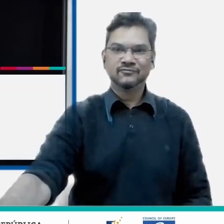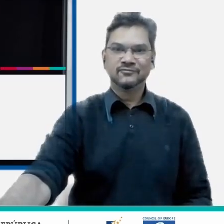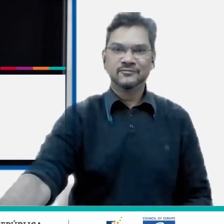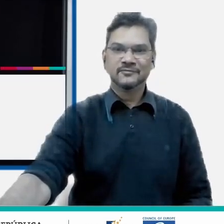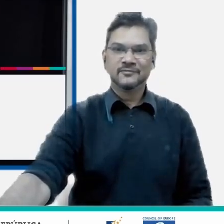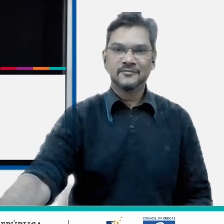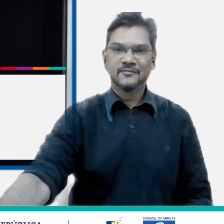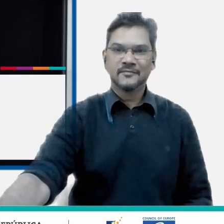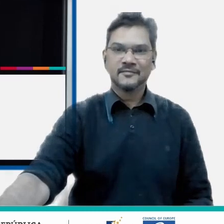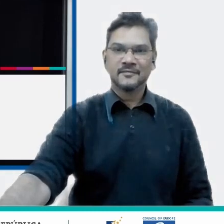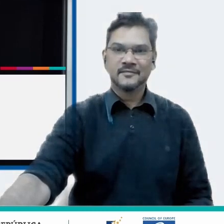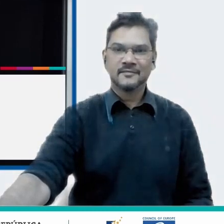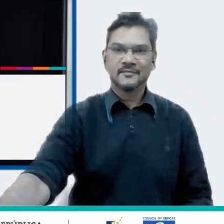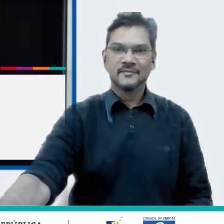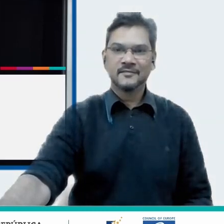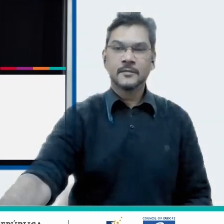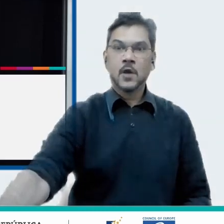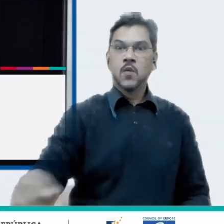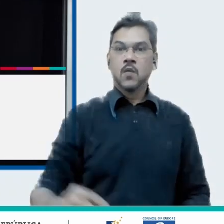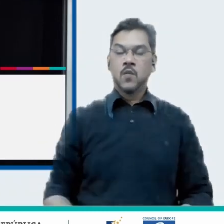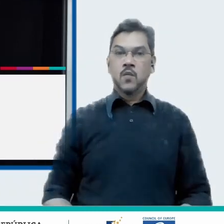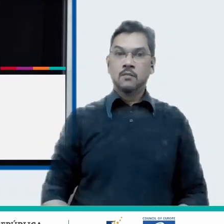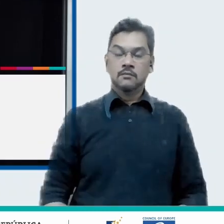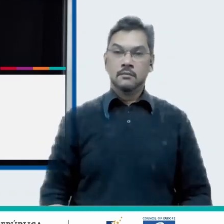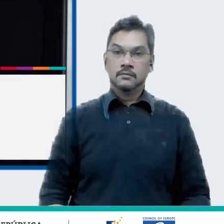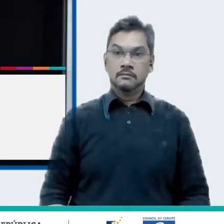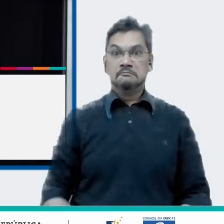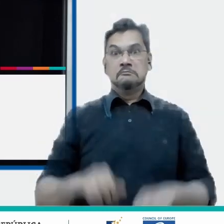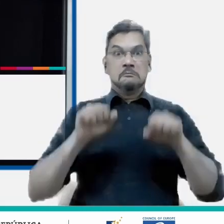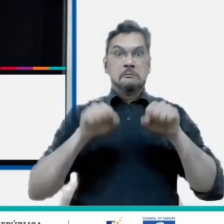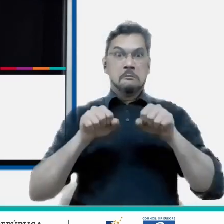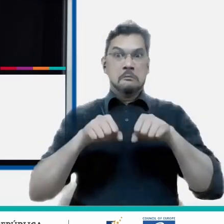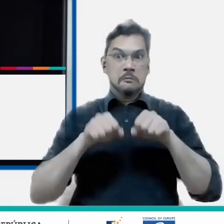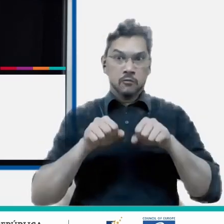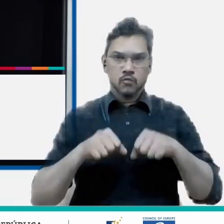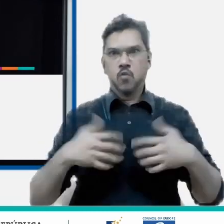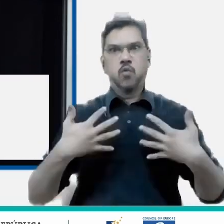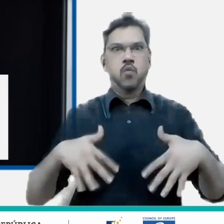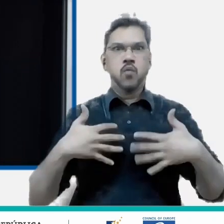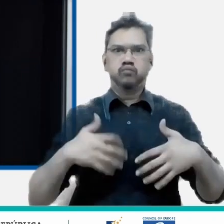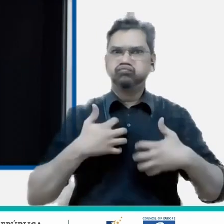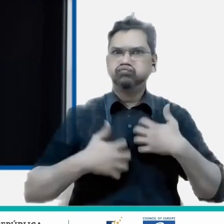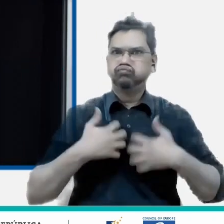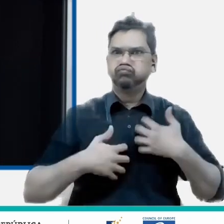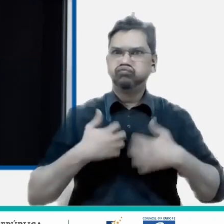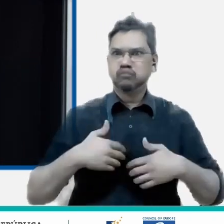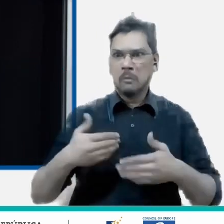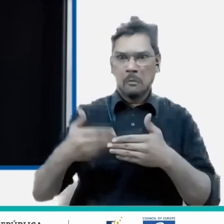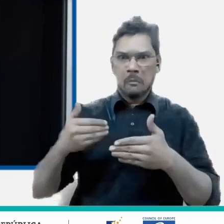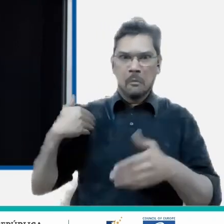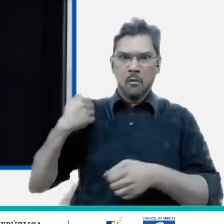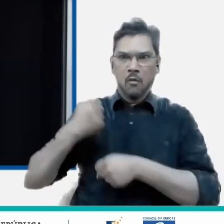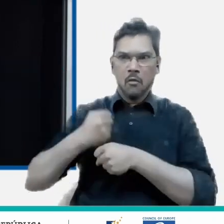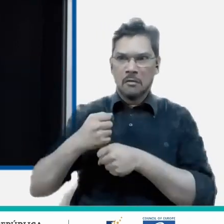the previous review. The challenges where we started to put in place the basic building blocks